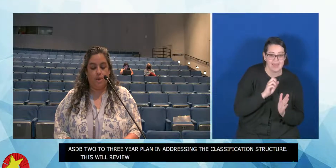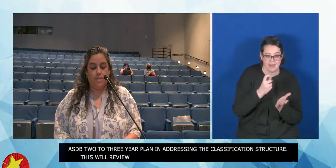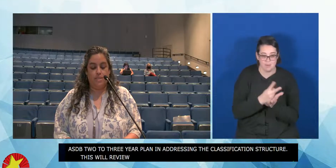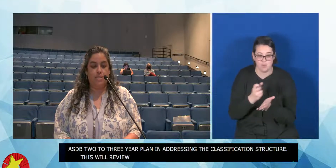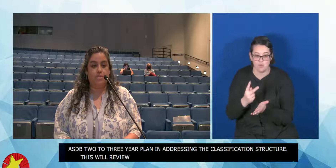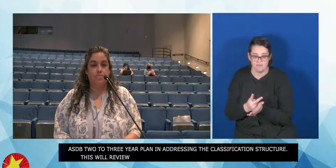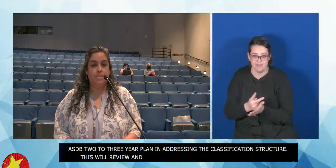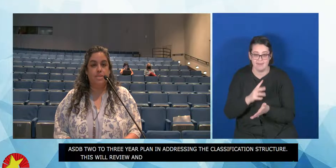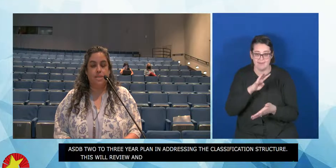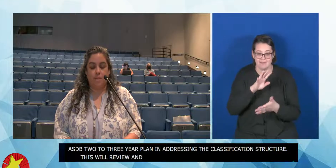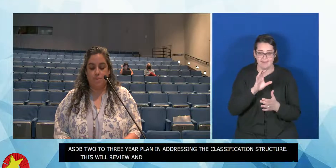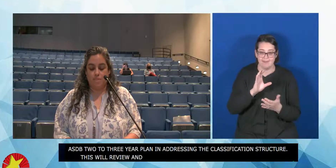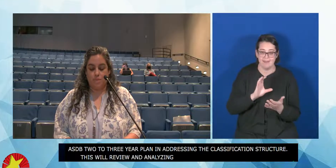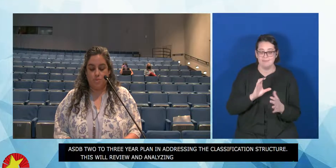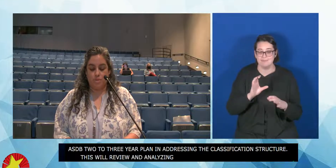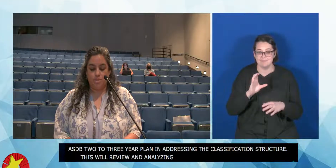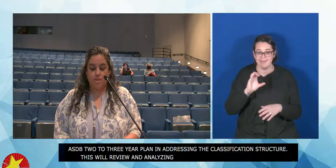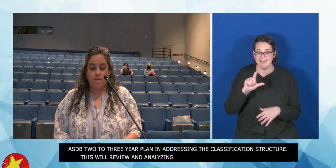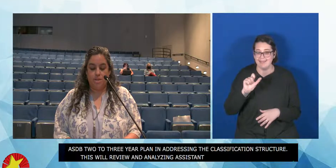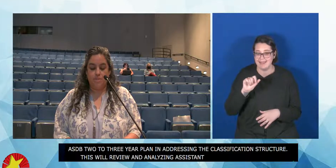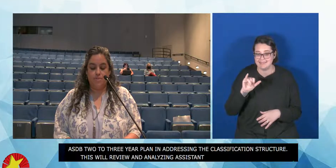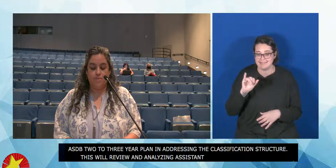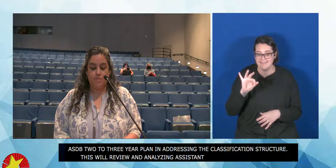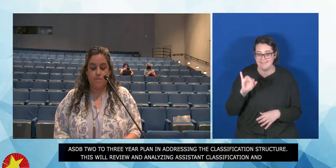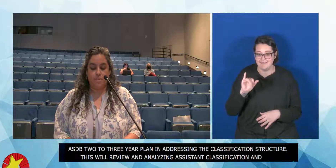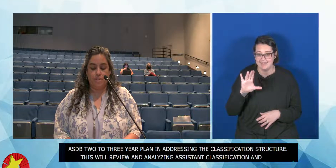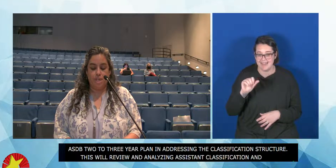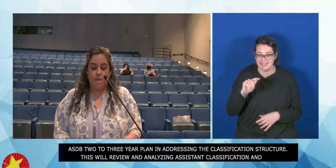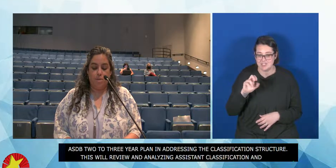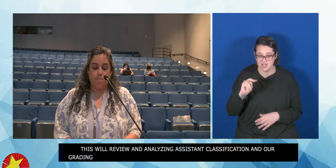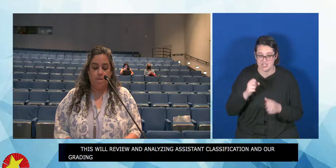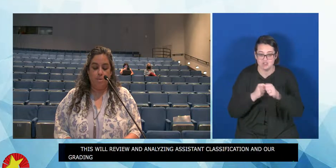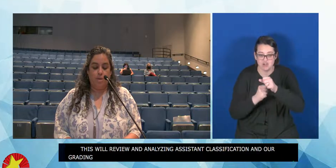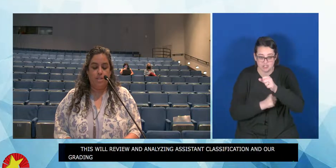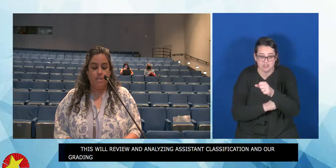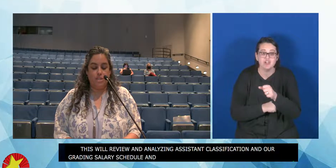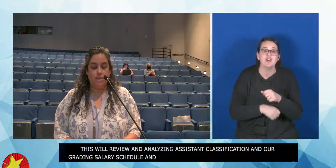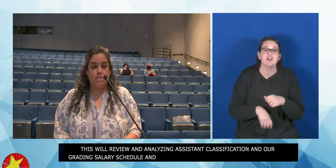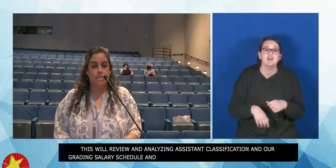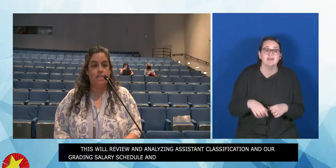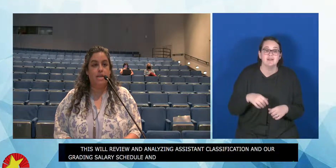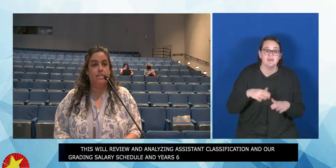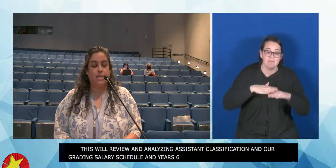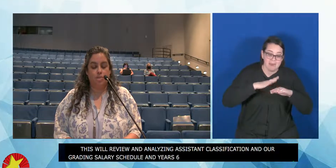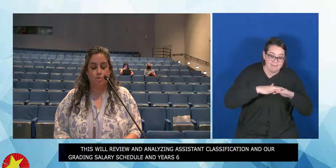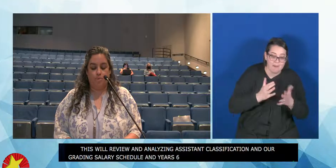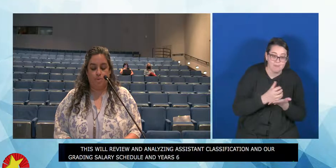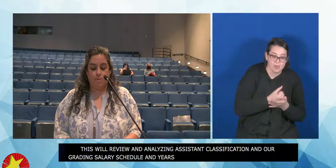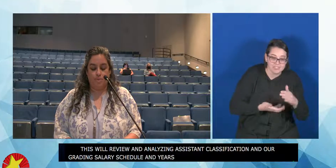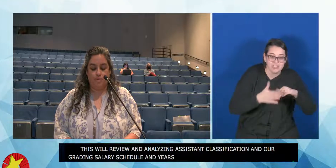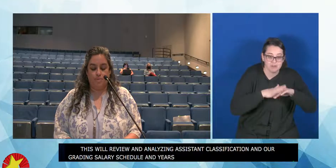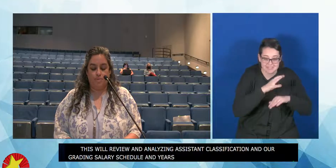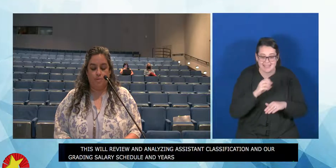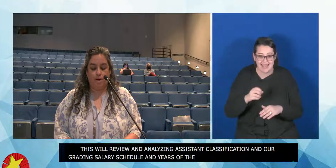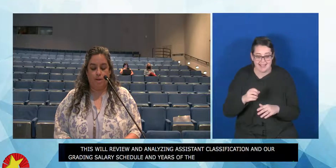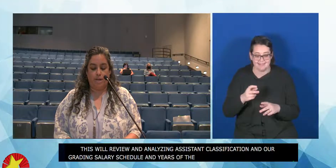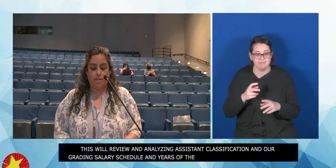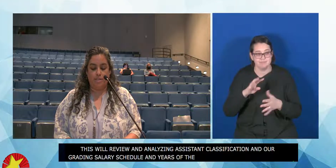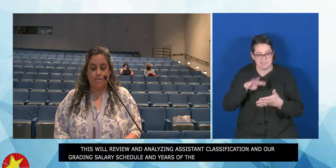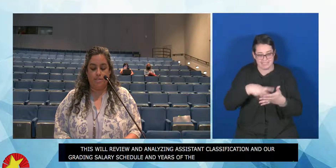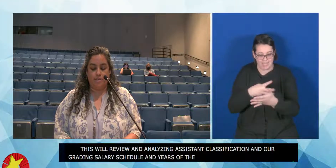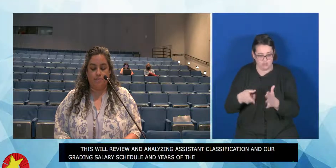our grading system, salary schedules, years of service, minimum wage increases, and scheduled reviews for